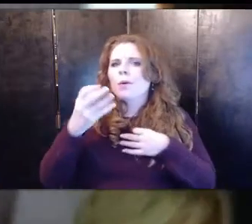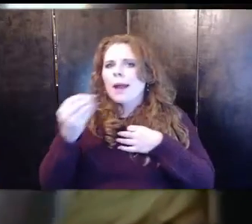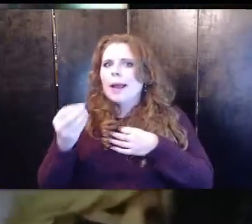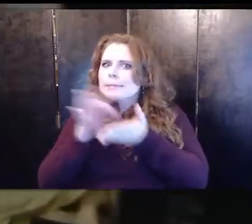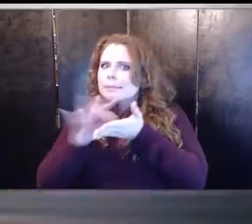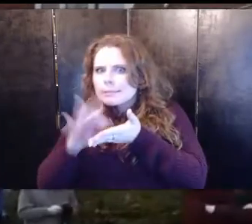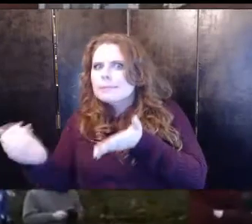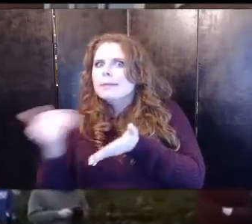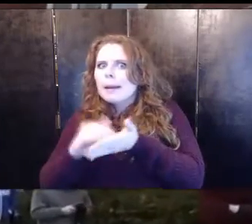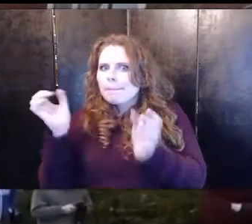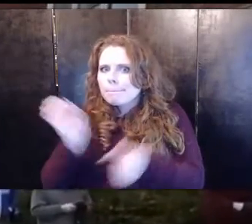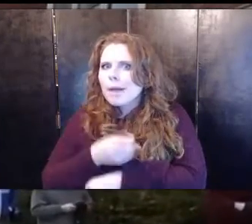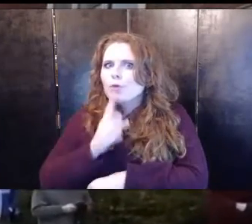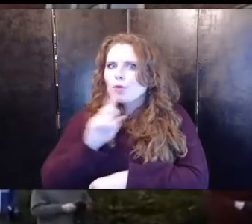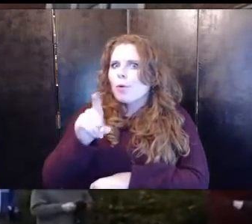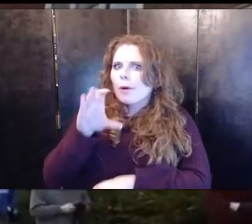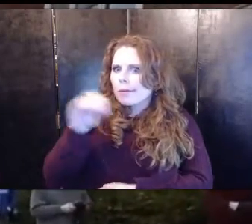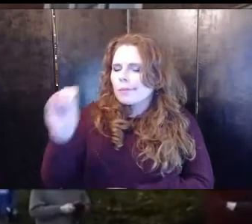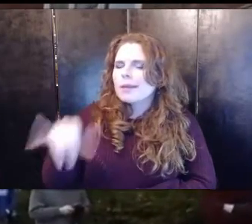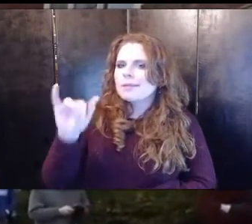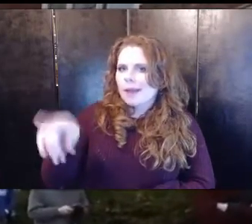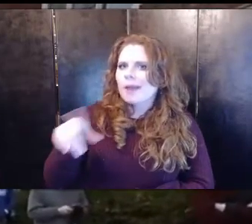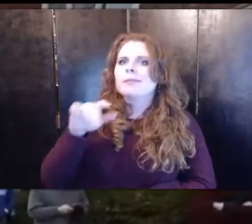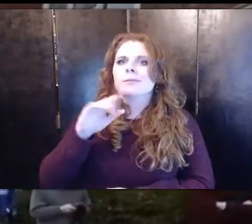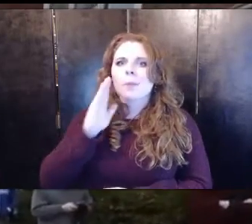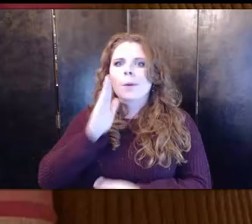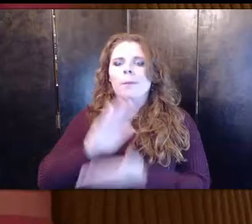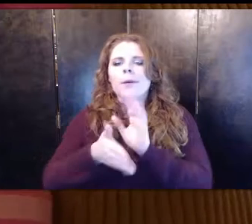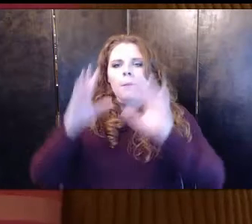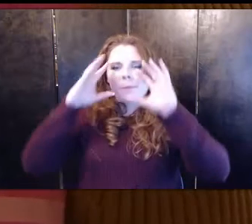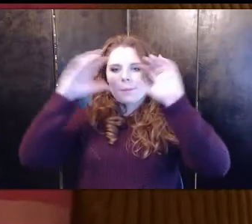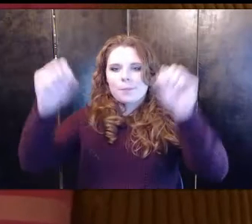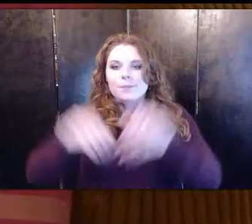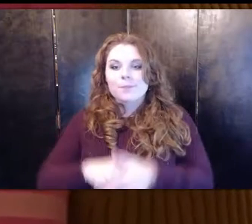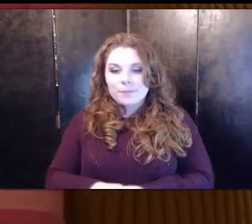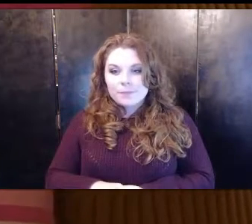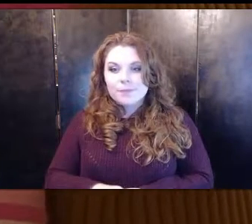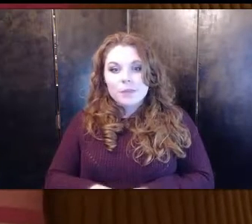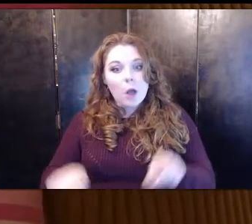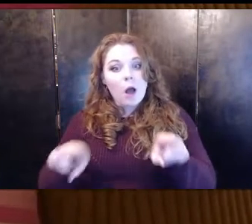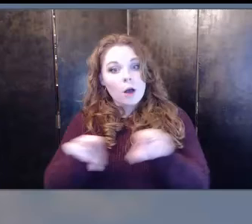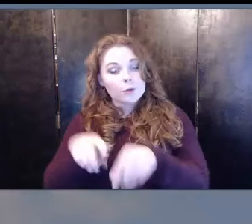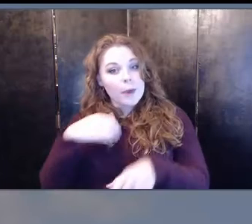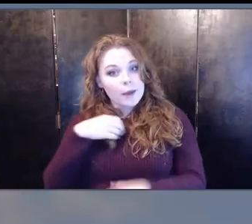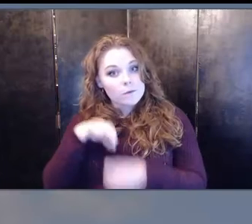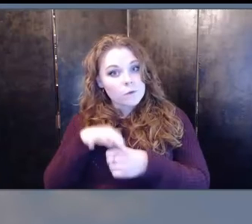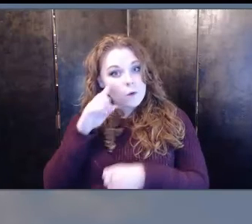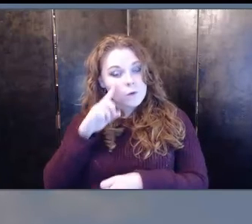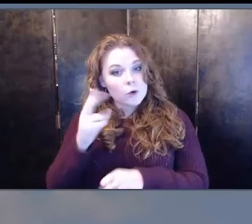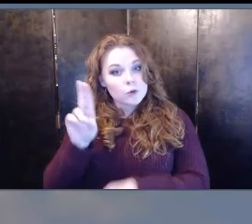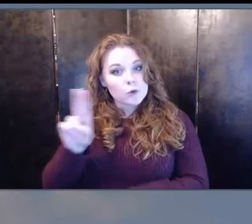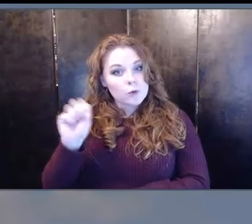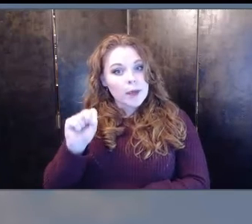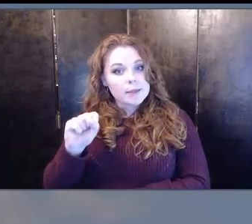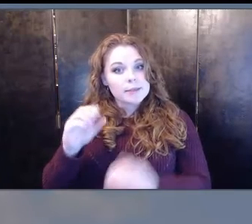States. Voters in every state also elected congressional representatives for the U.S. House of Representatives. In several